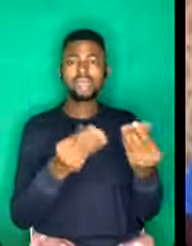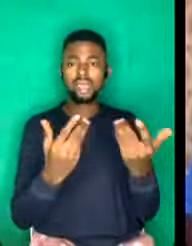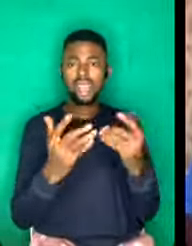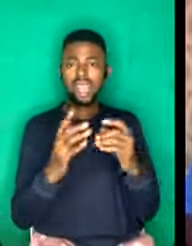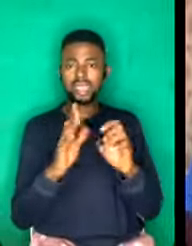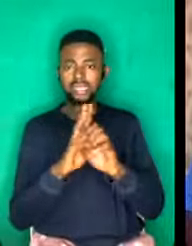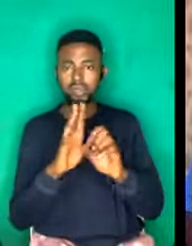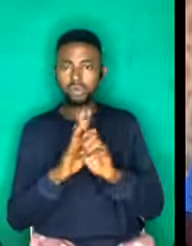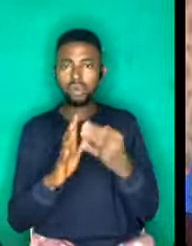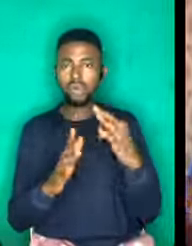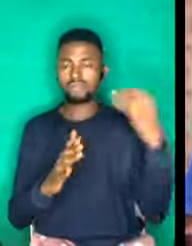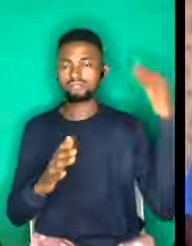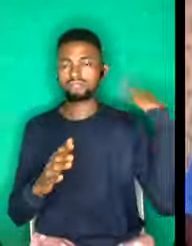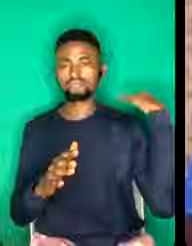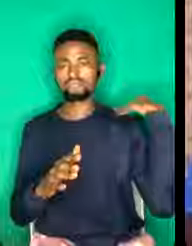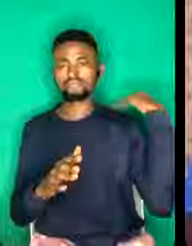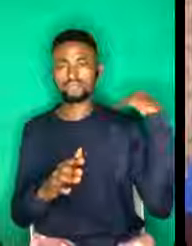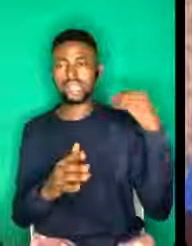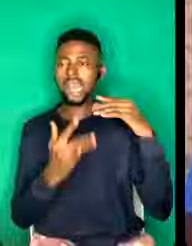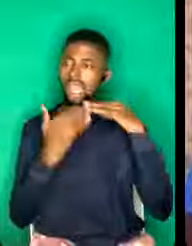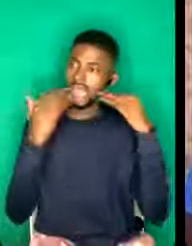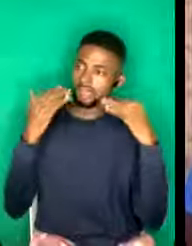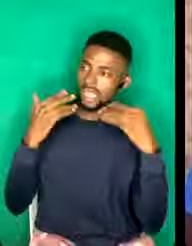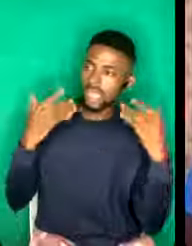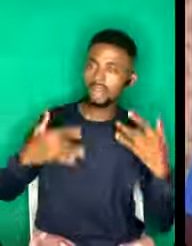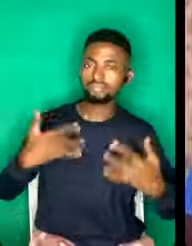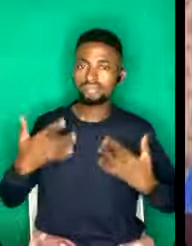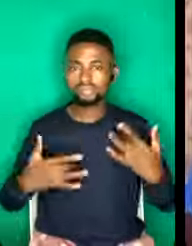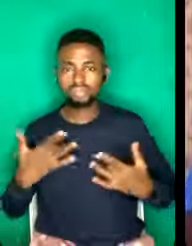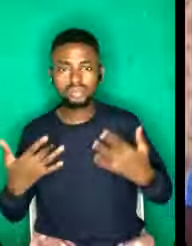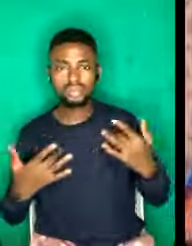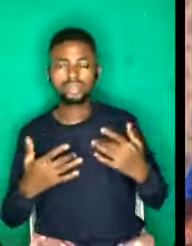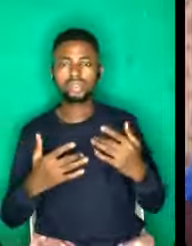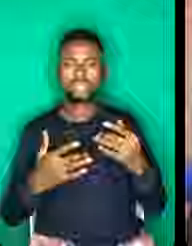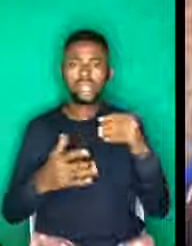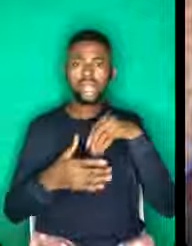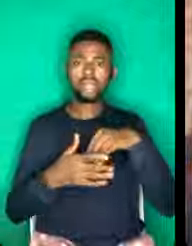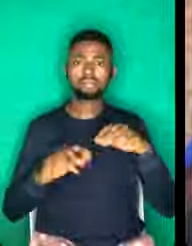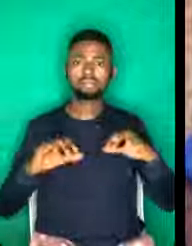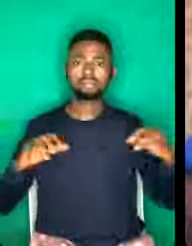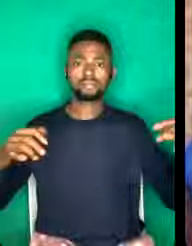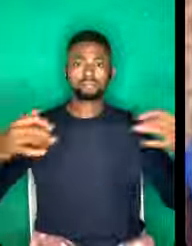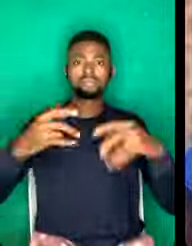laughter, positions of people in the room. All these are